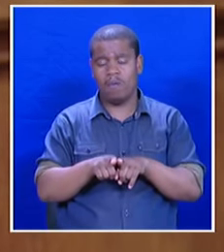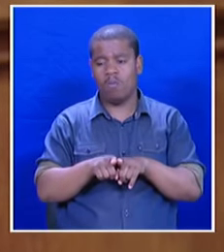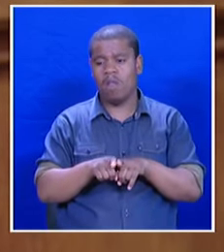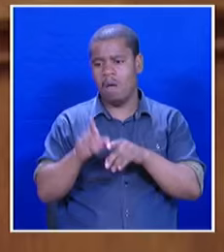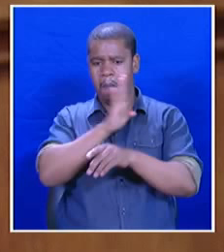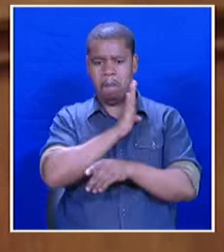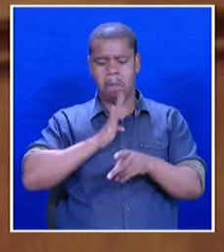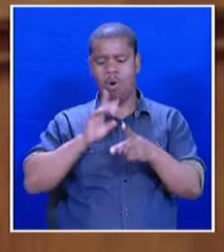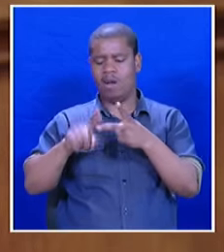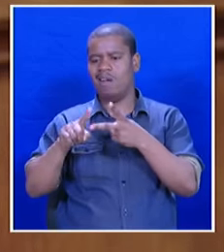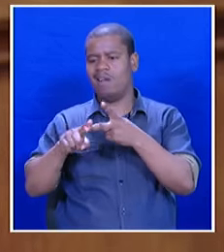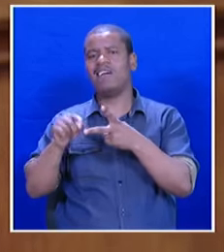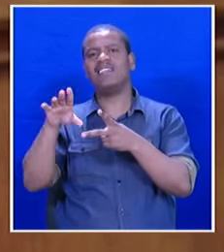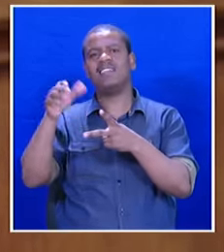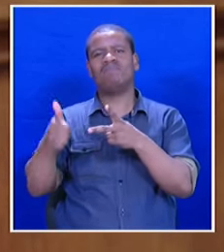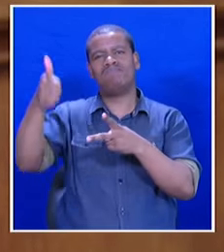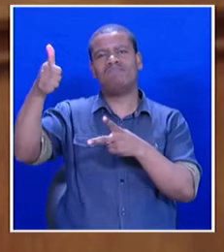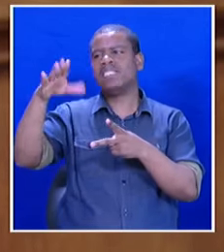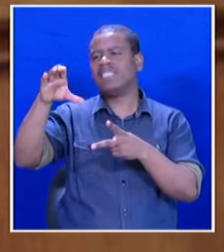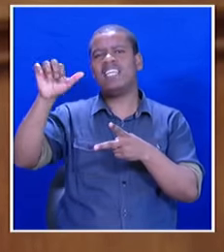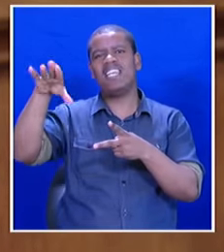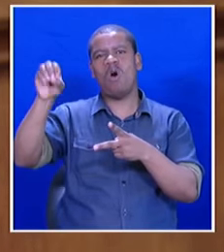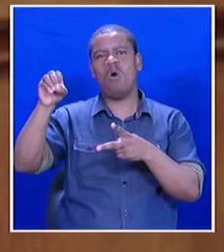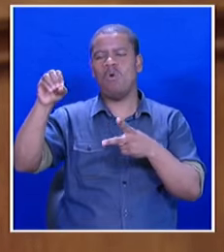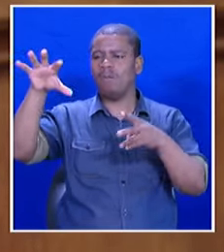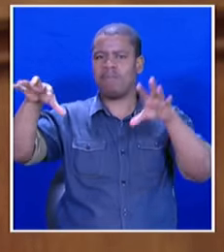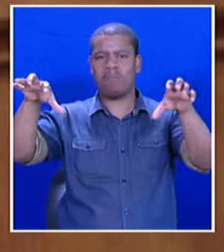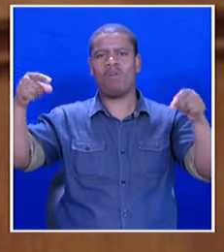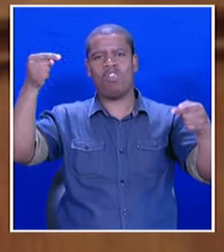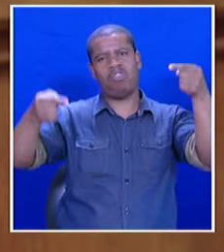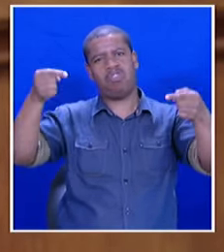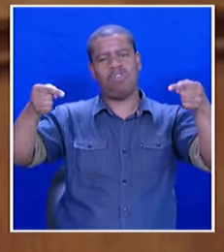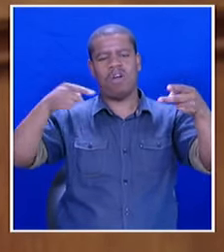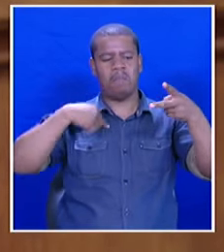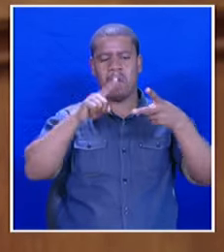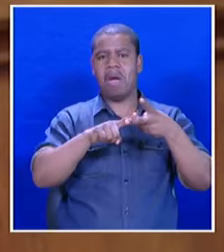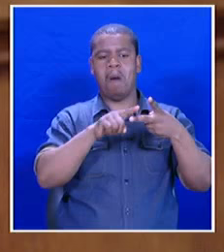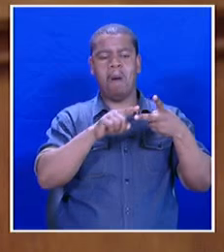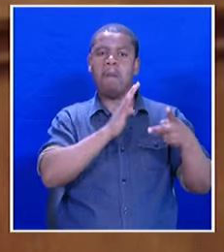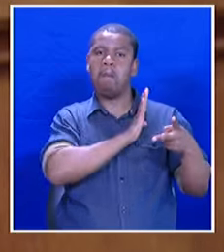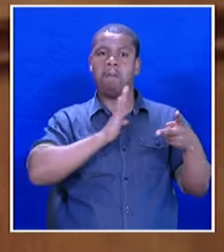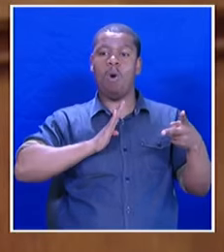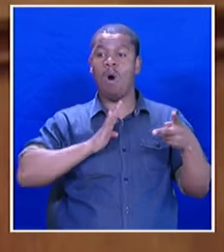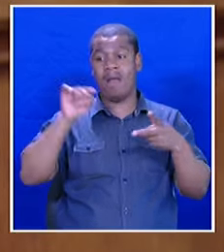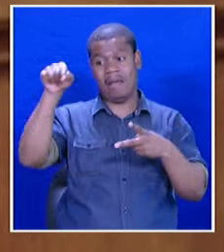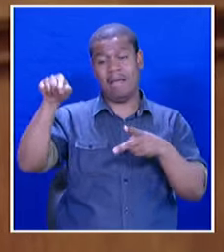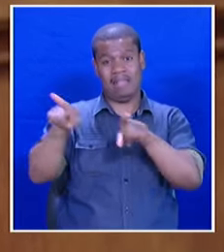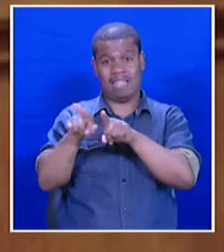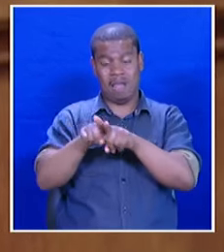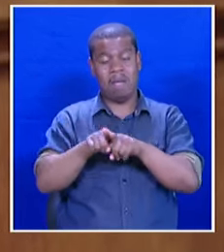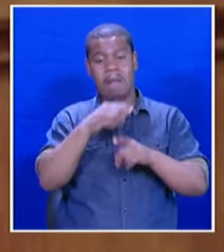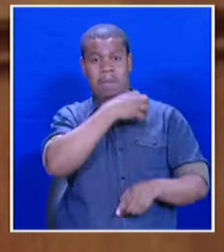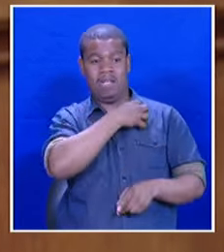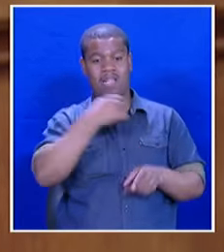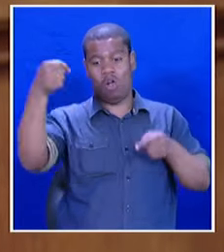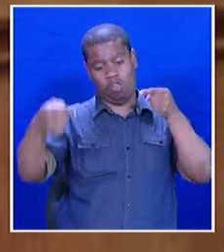and also sour relationships between Nexa board members and the minister. After the board suspended the CEO and the minister